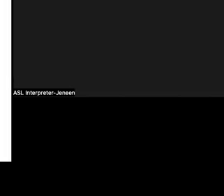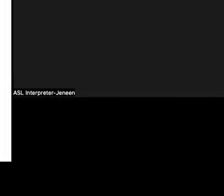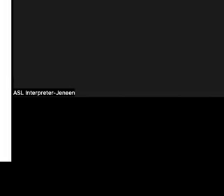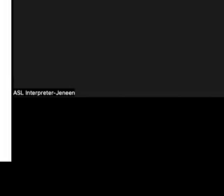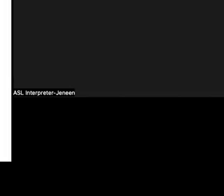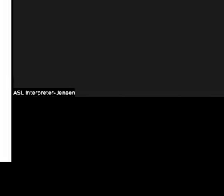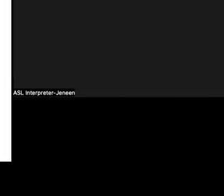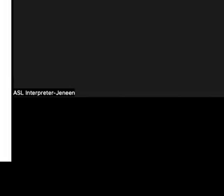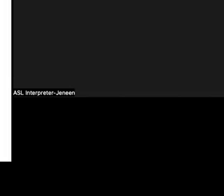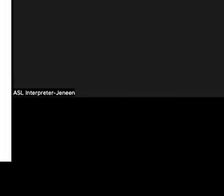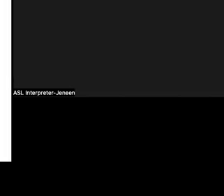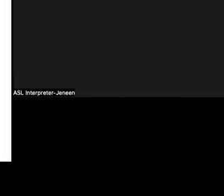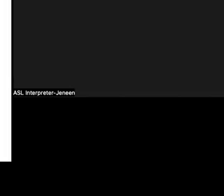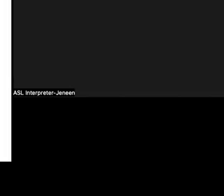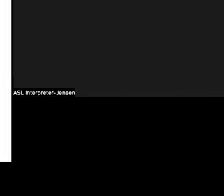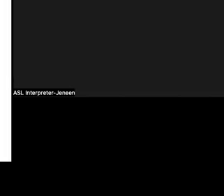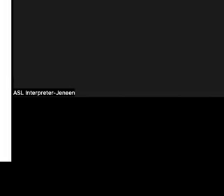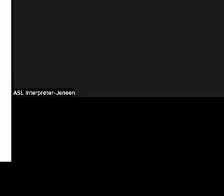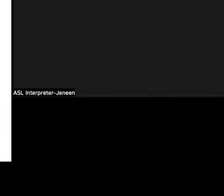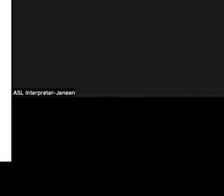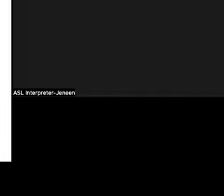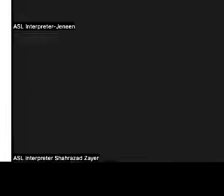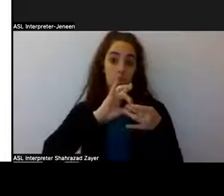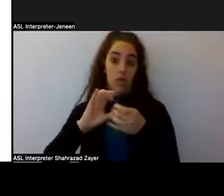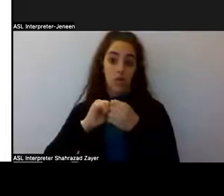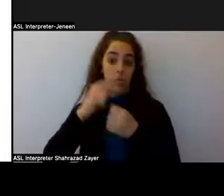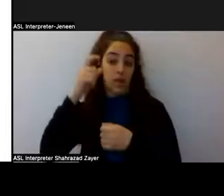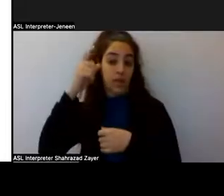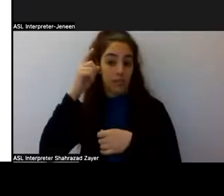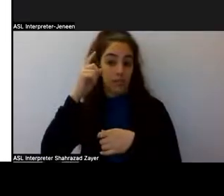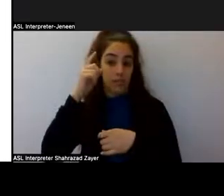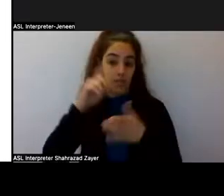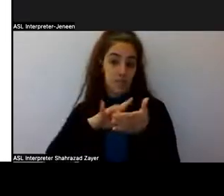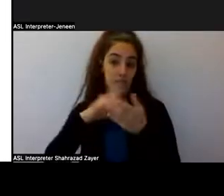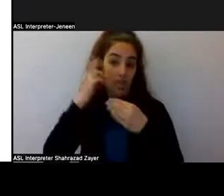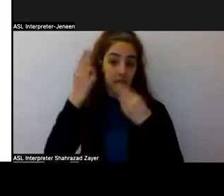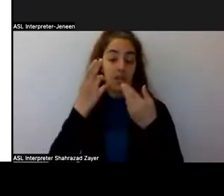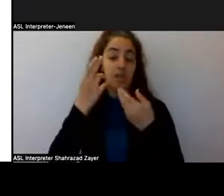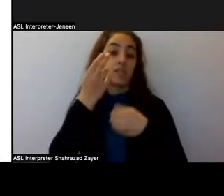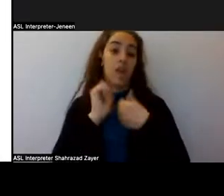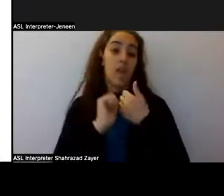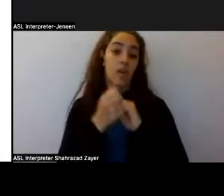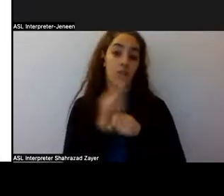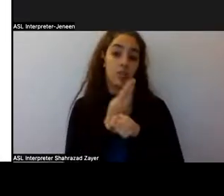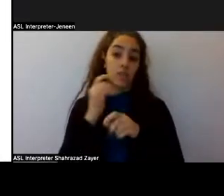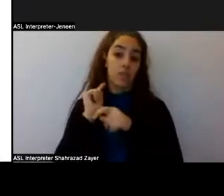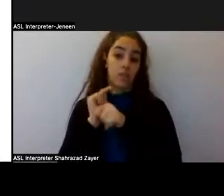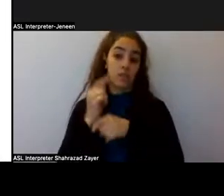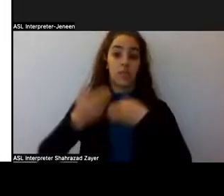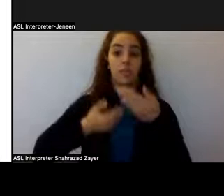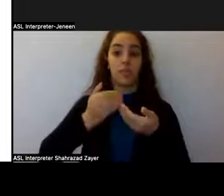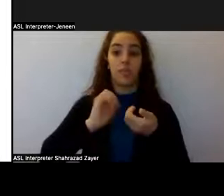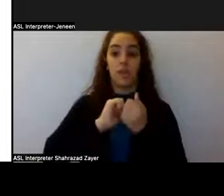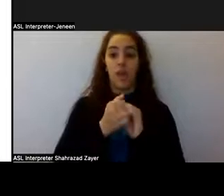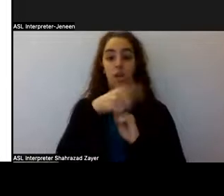overview of psychedelics and how they have been used traditionally and also how they can be used to treat mental illness.